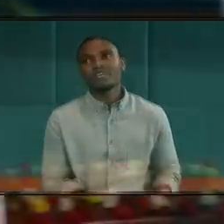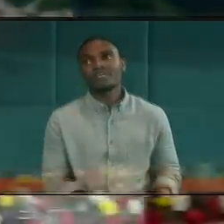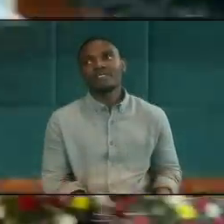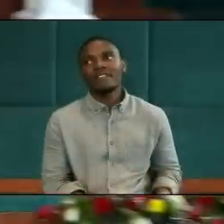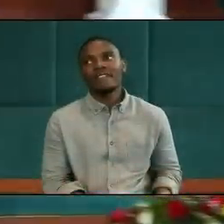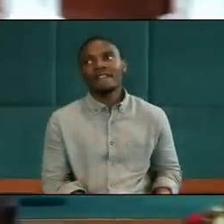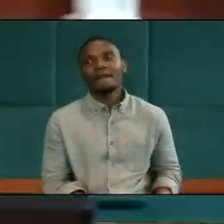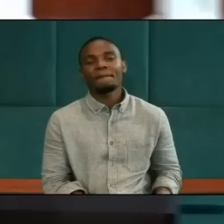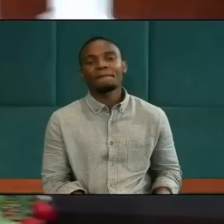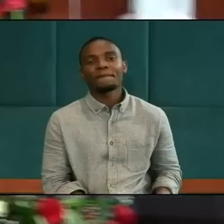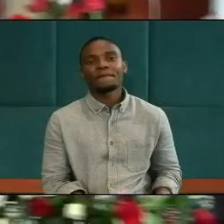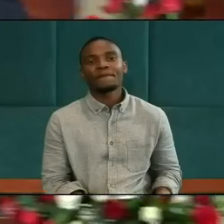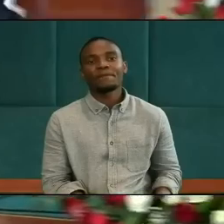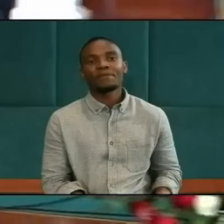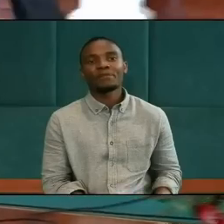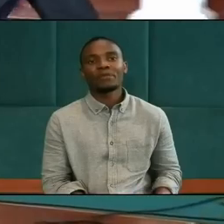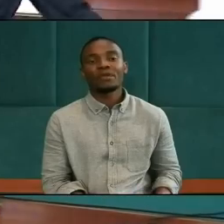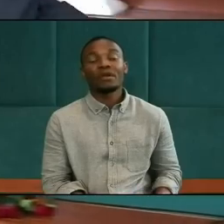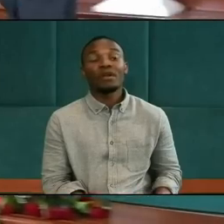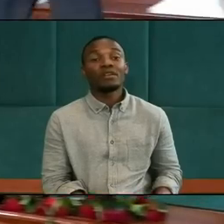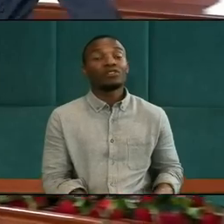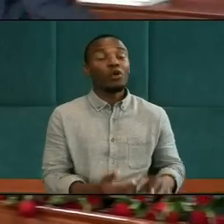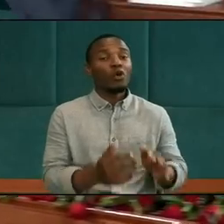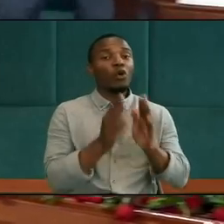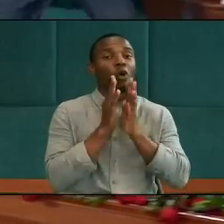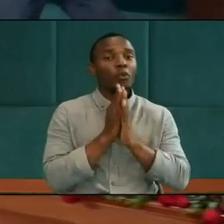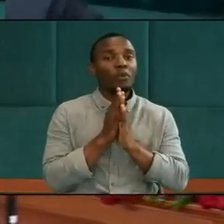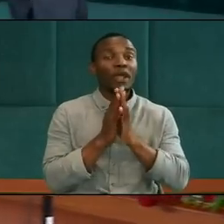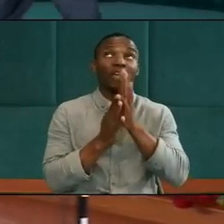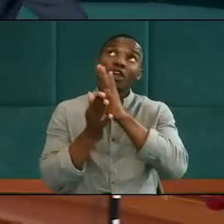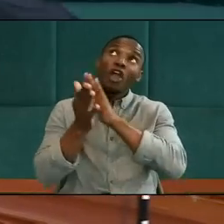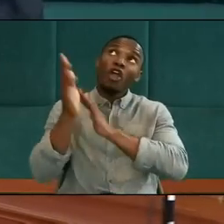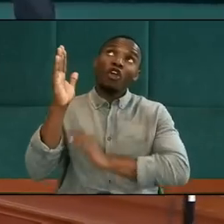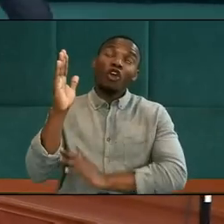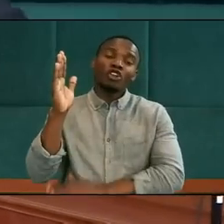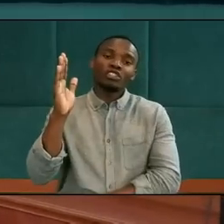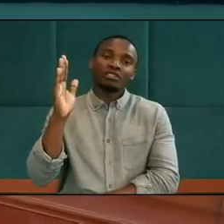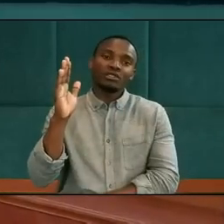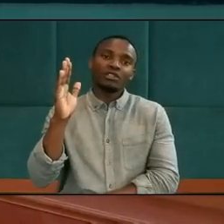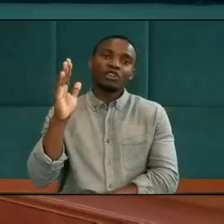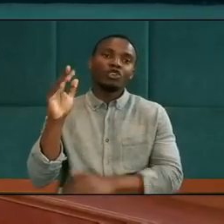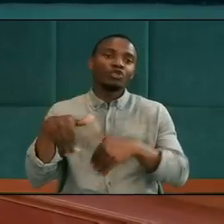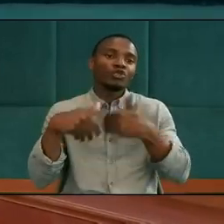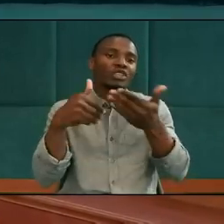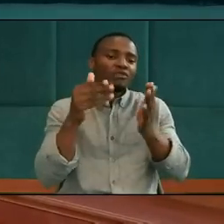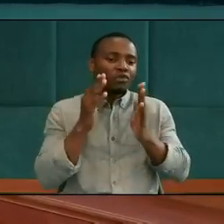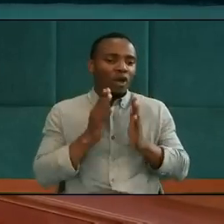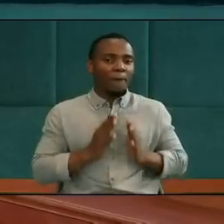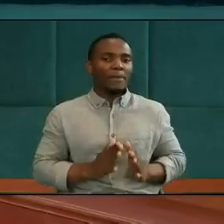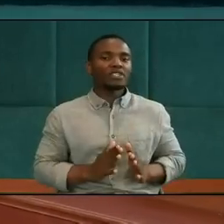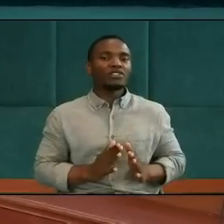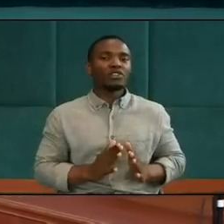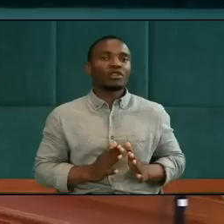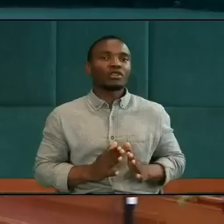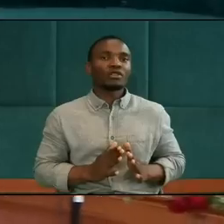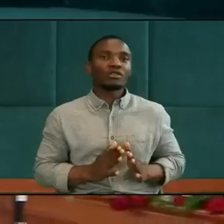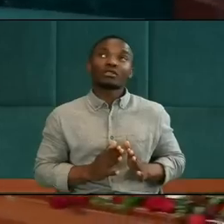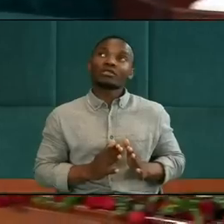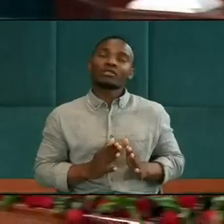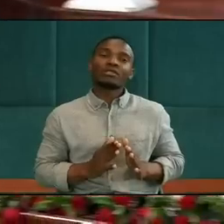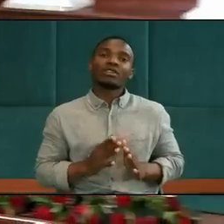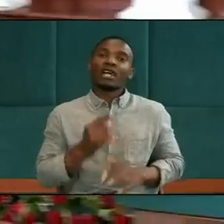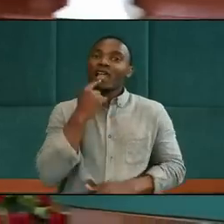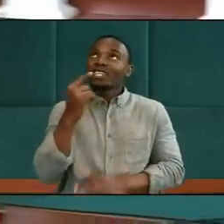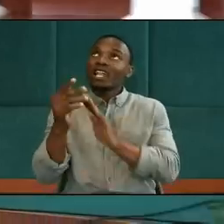Hey, somebody need to say, God, I need a personal. Come on, help me preach.